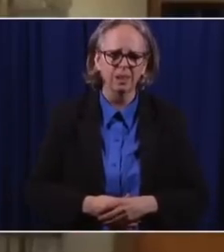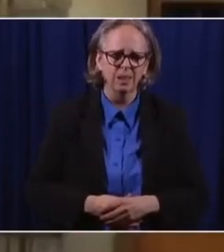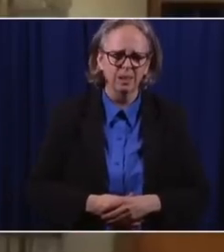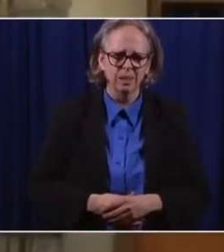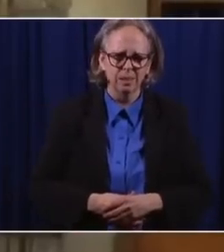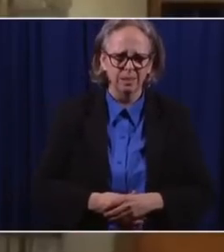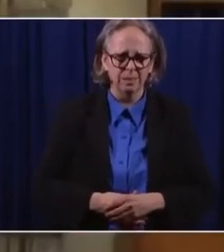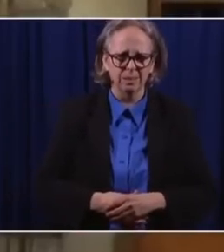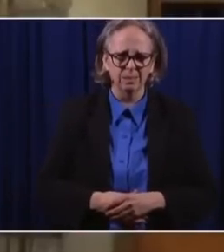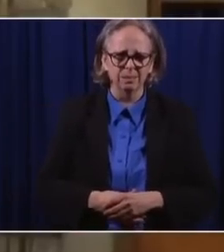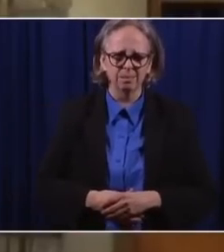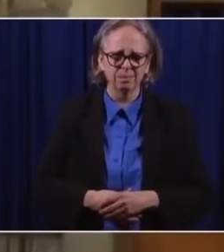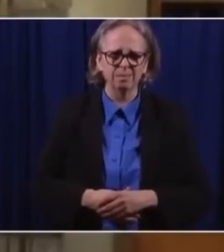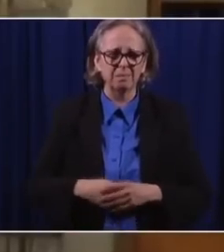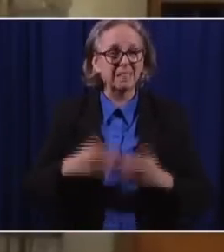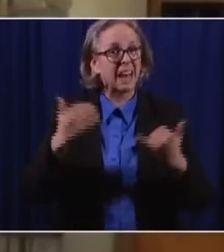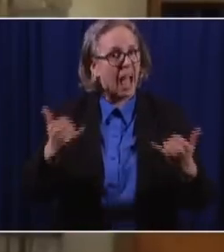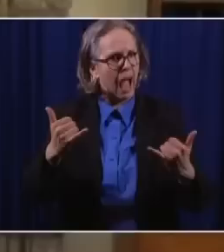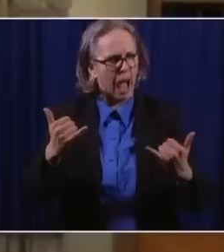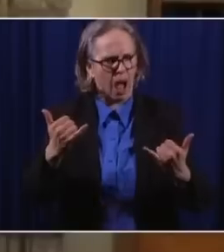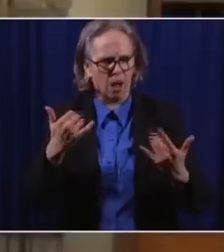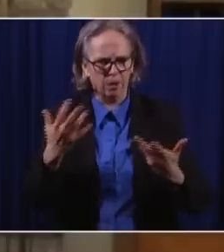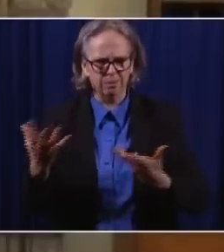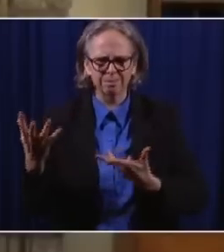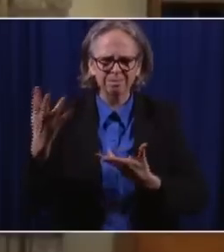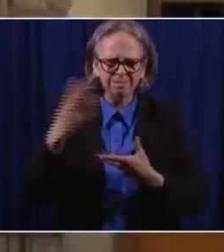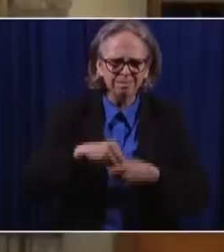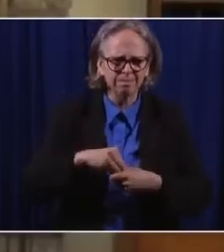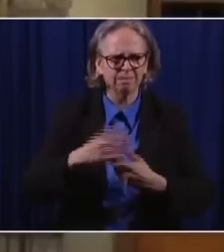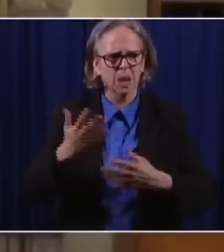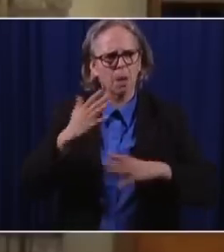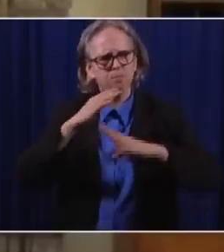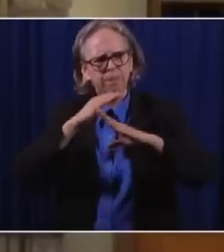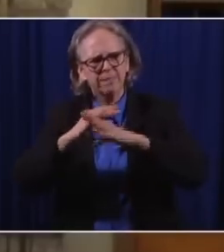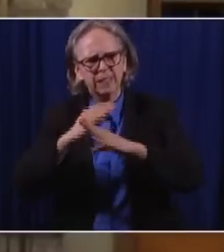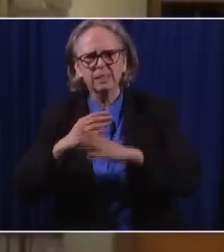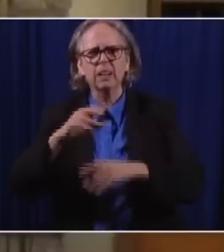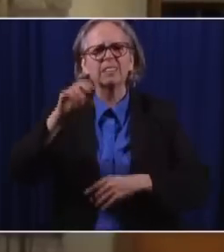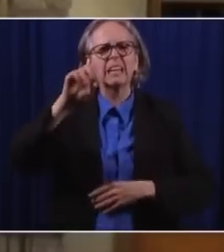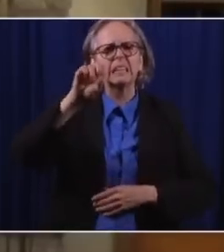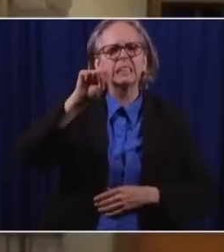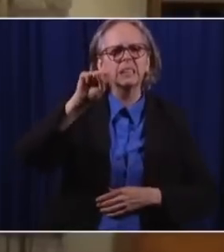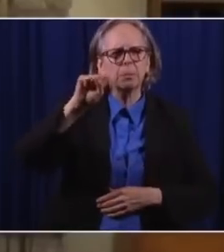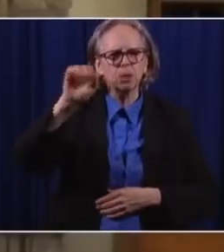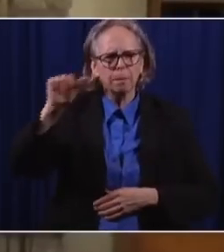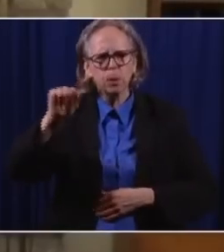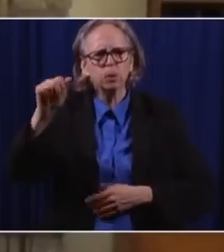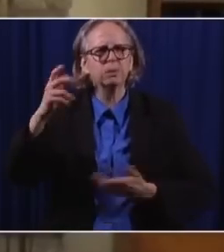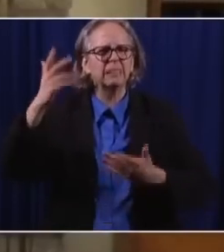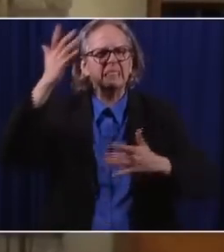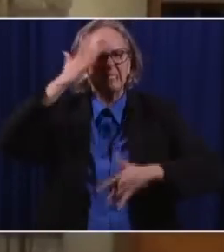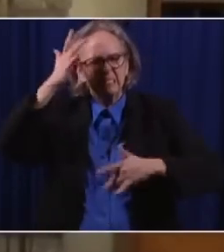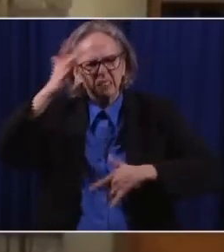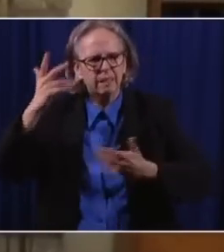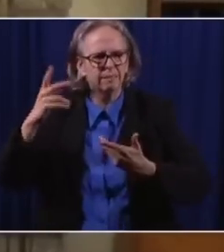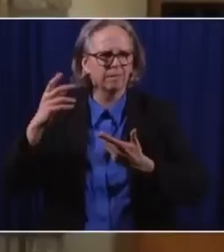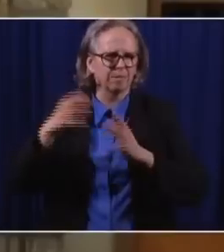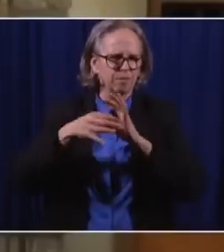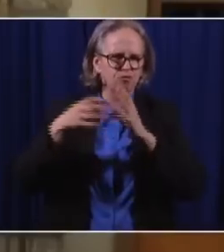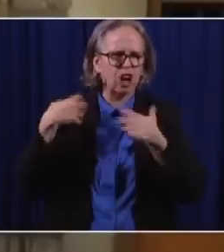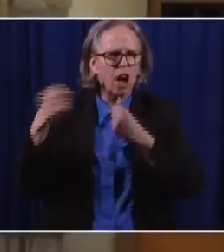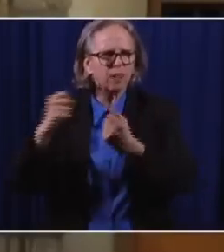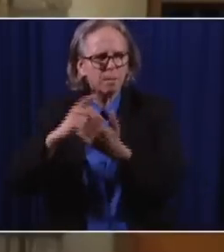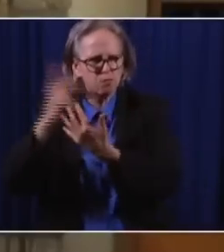has engaged in the prevention of substance use disorders through the Substance Use Recovery Program, drug disposal systems, and